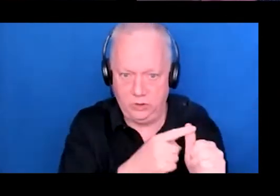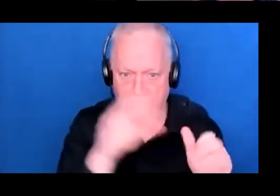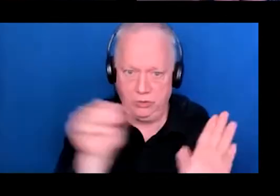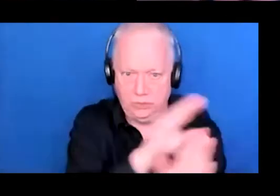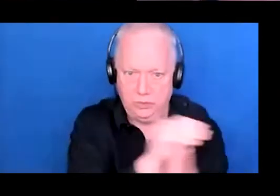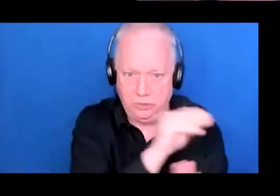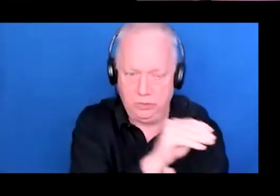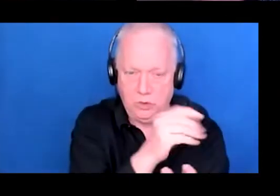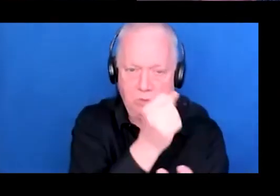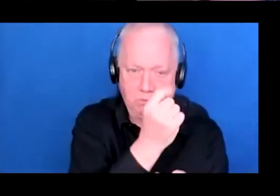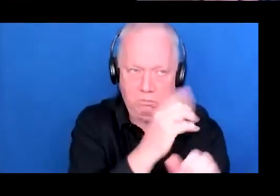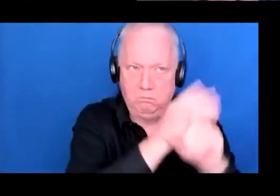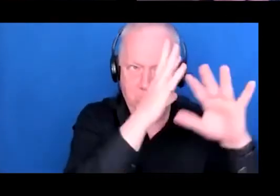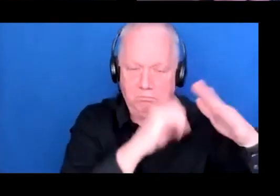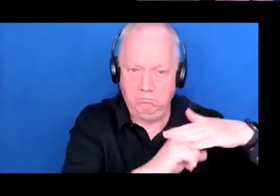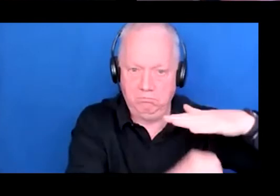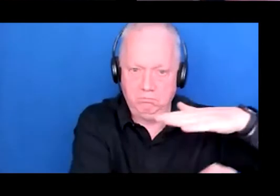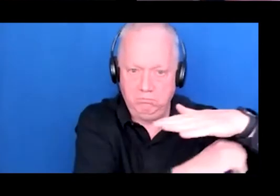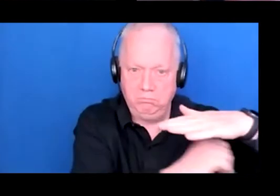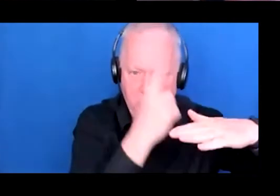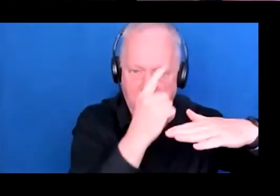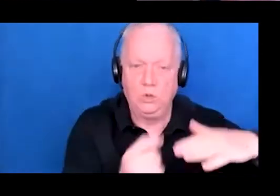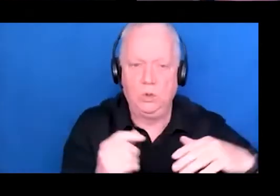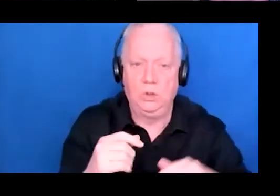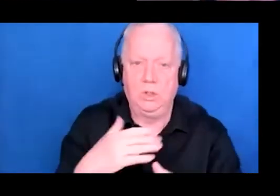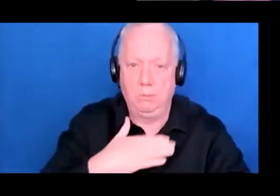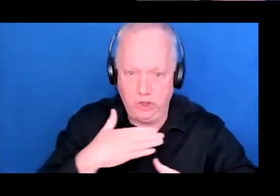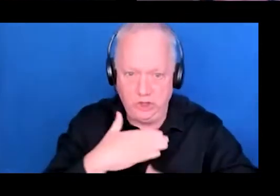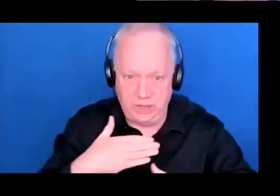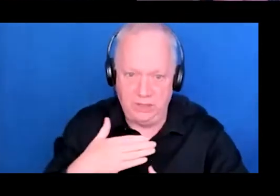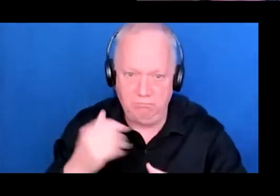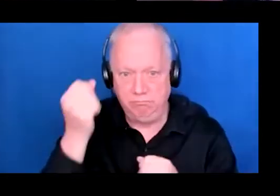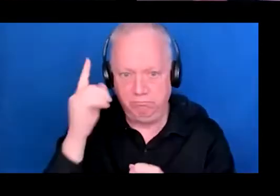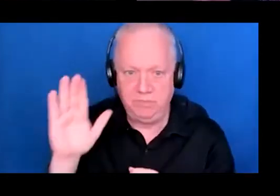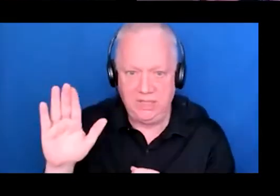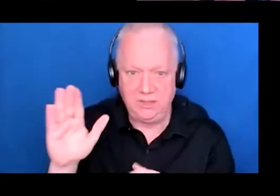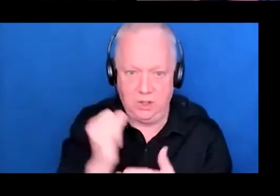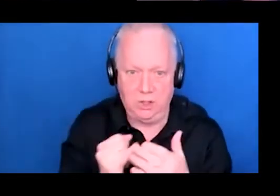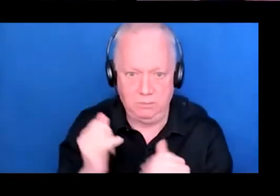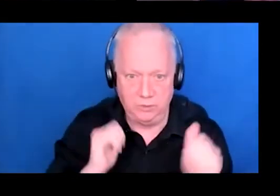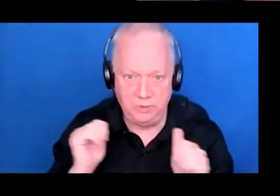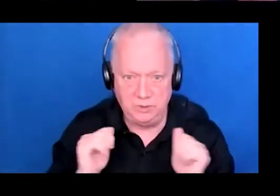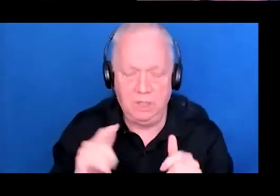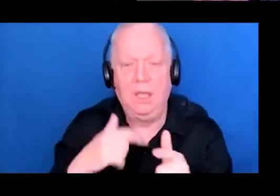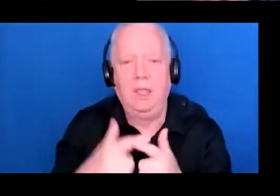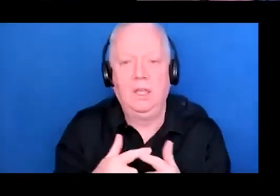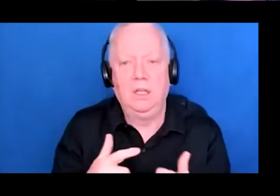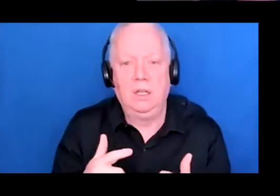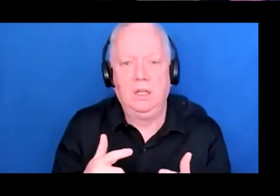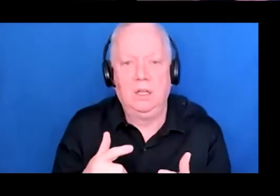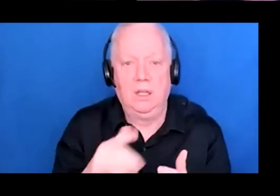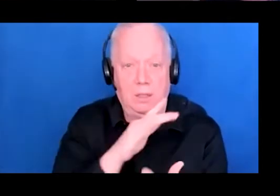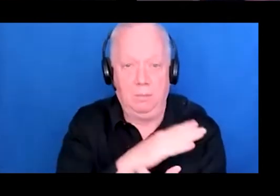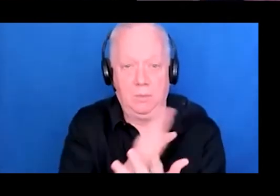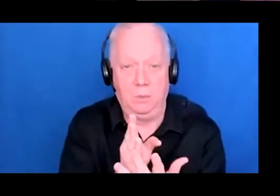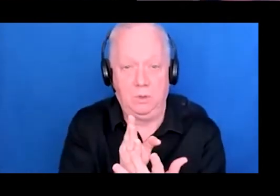you understand and you have all the parameters that you need to appreciate and understand his artwork. And then at sort of at the